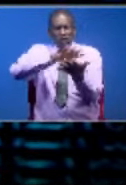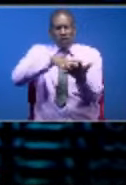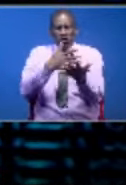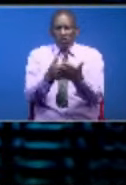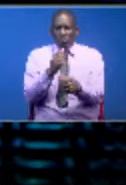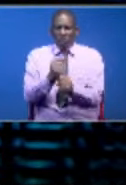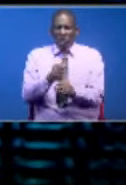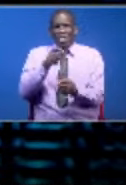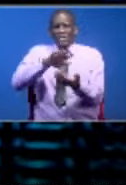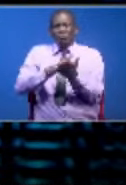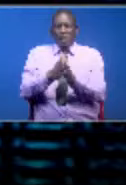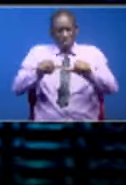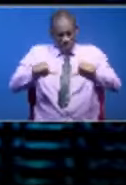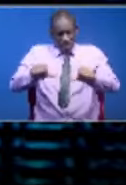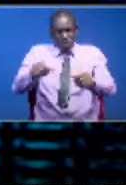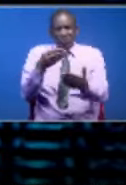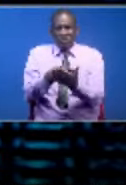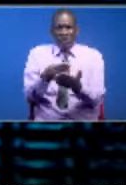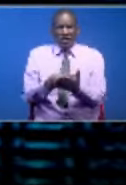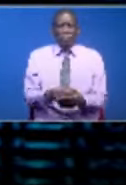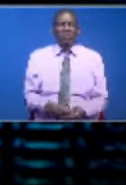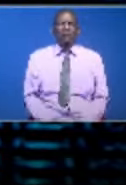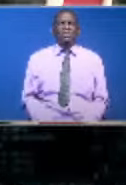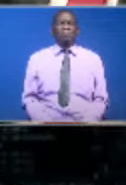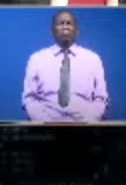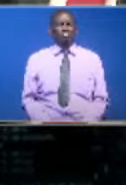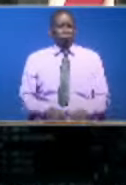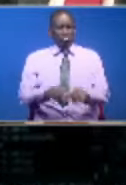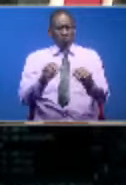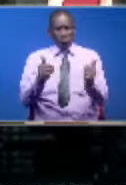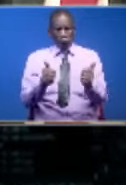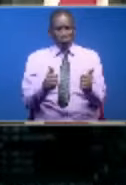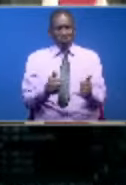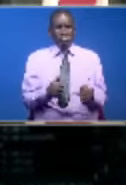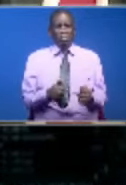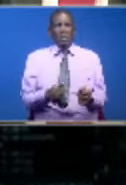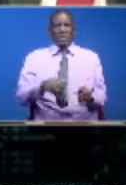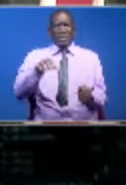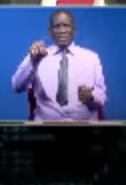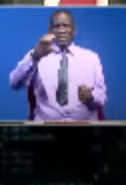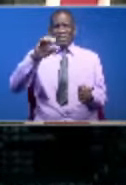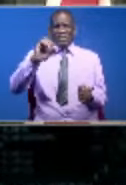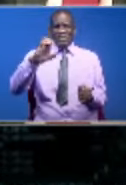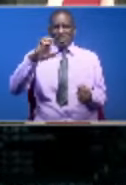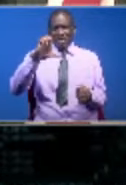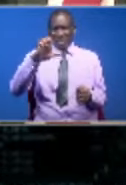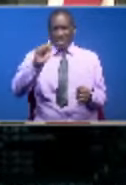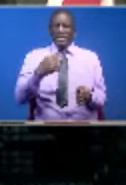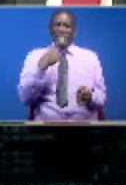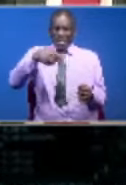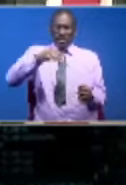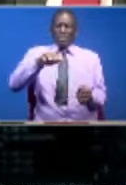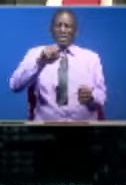becomes sustainable financing. I see. Fantastic. Cecilia, tell us about FSD Africa and specifically what you're doing in